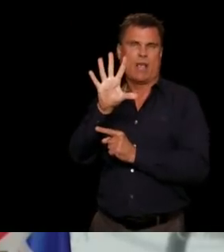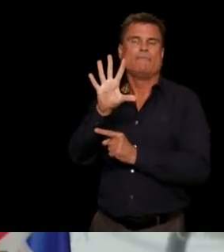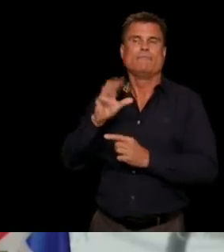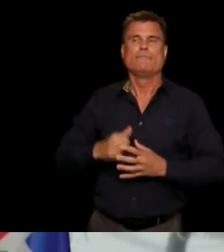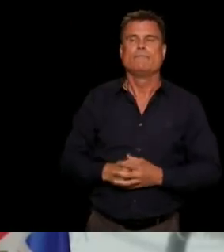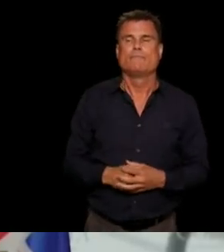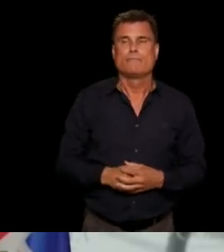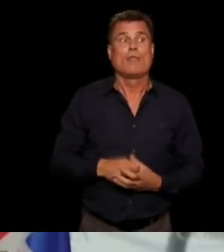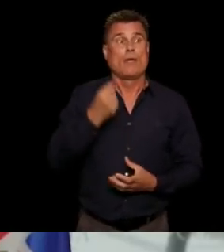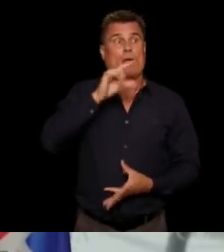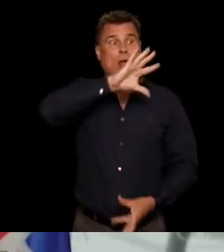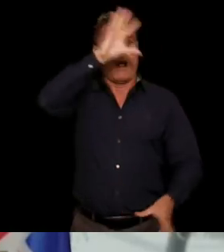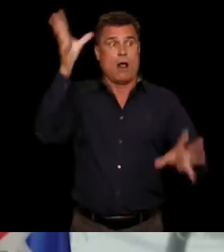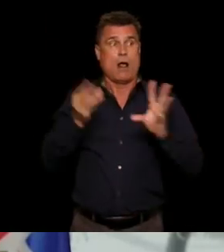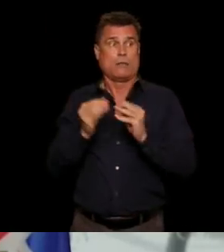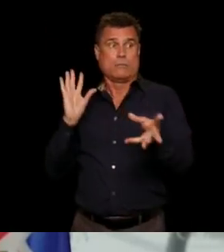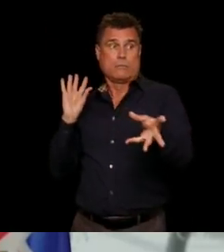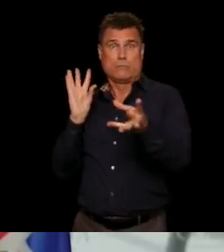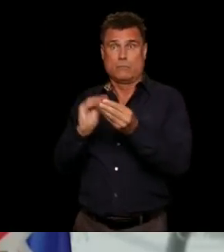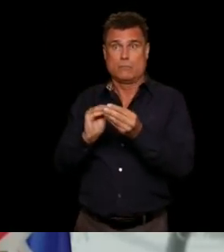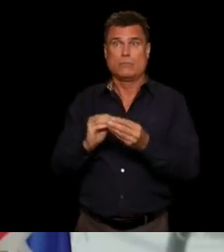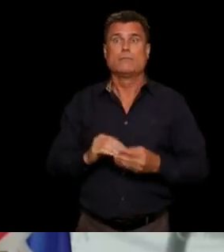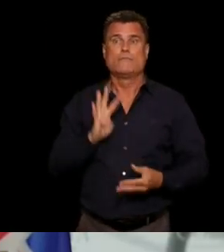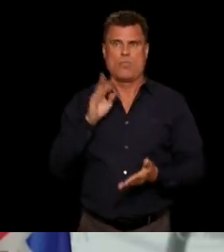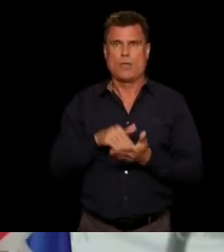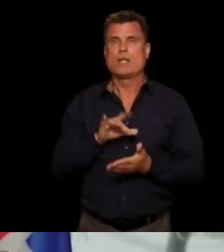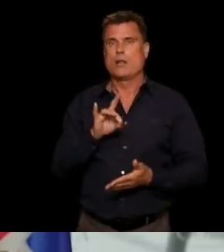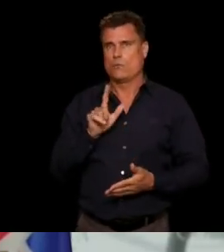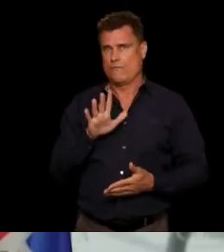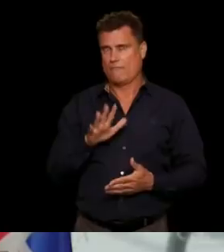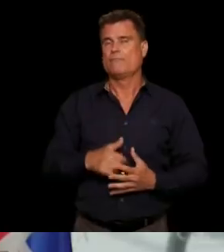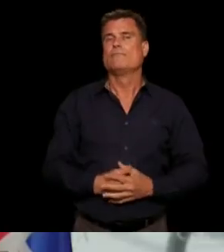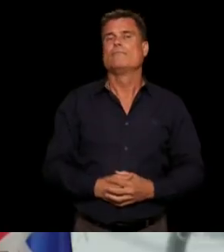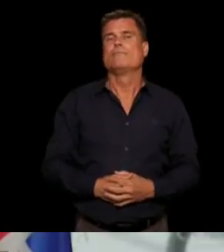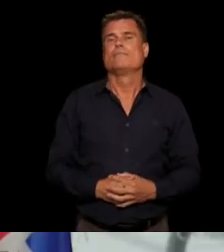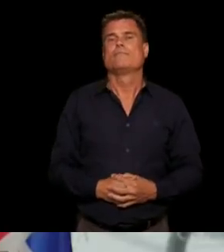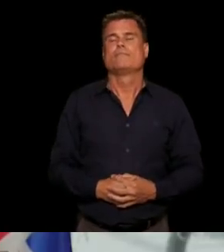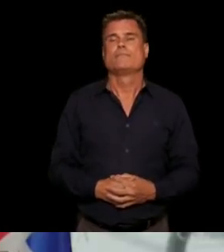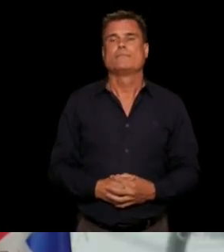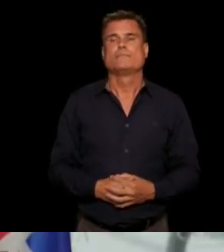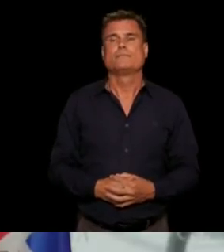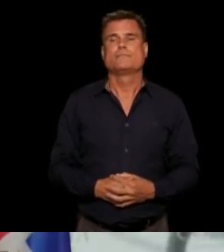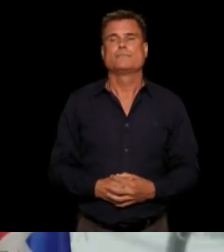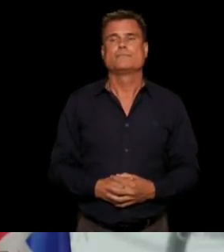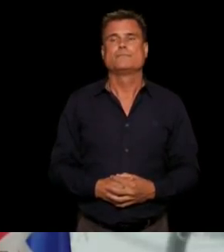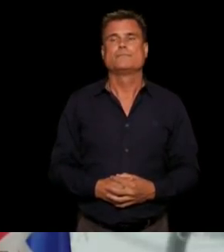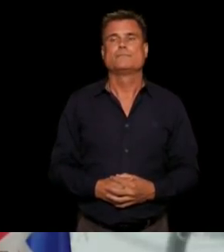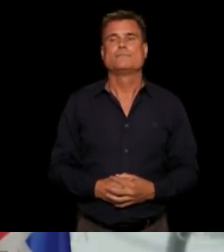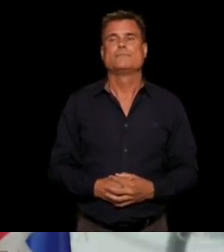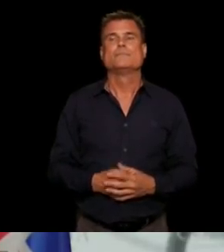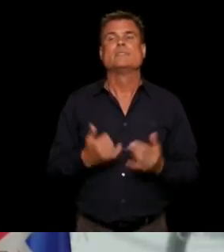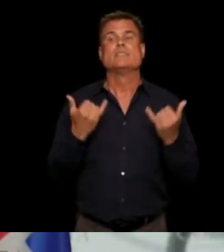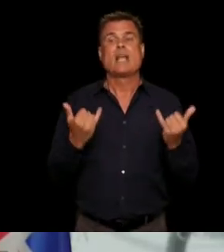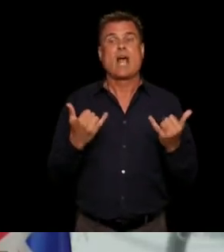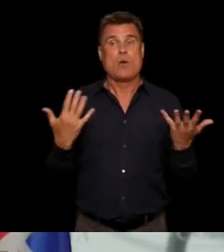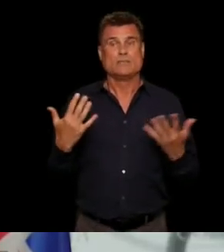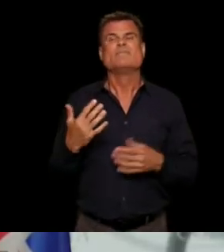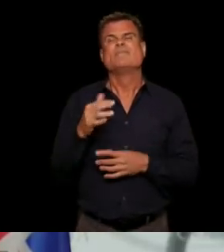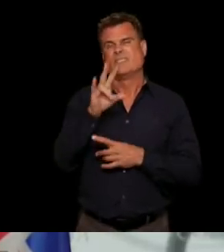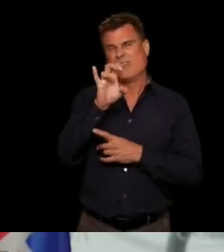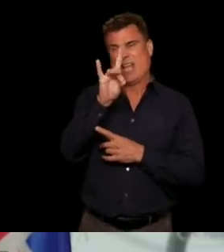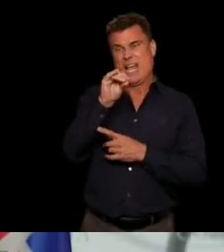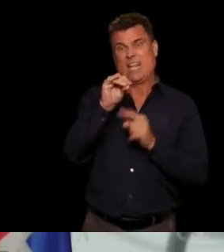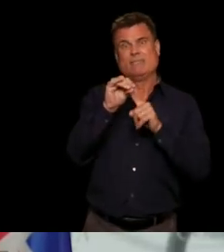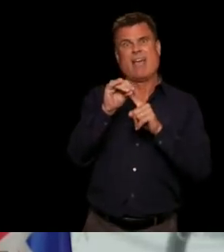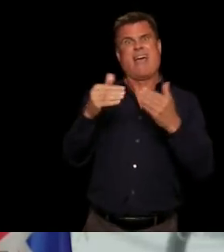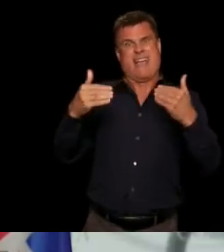Health. 75 infections were among people who came from outside of Canada. Currently, we have 780 active